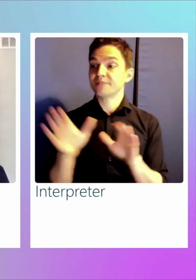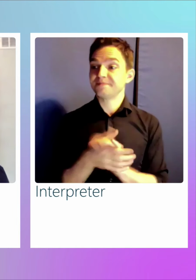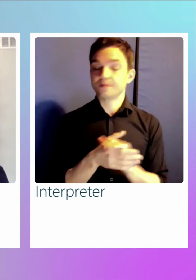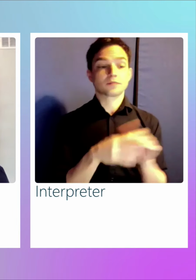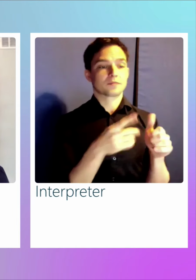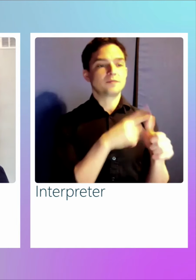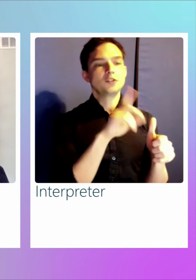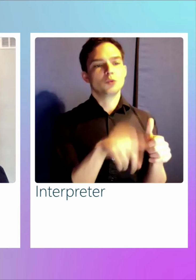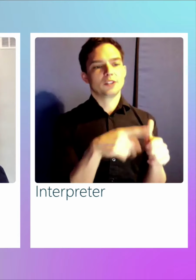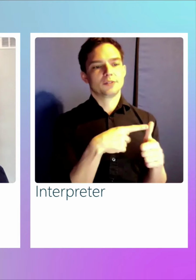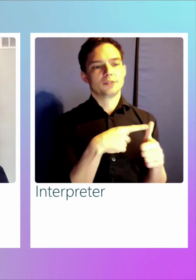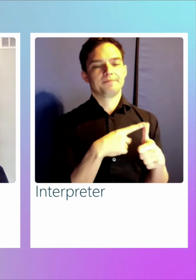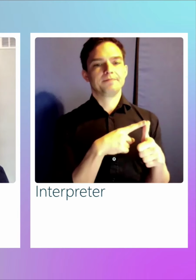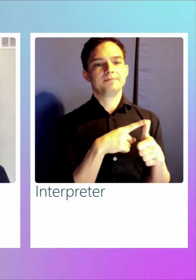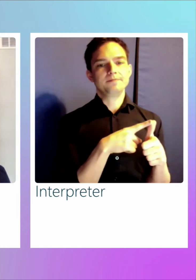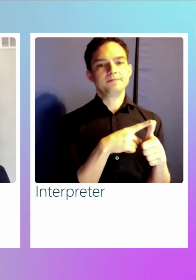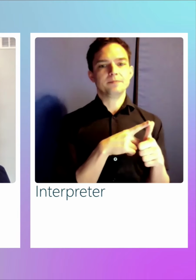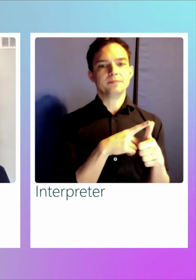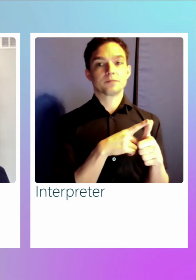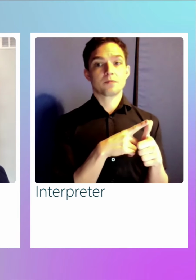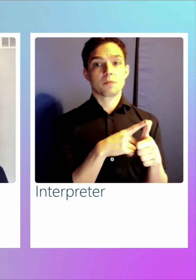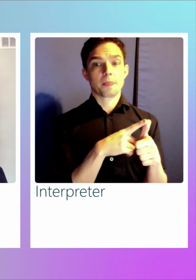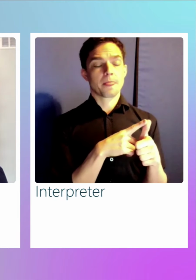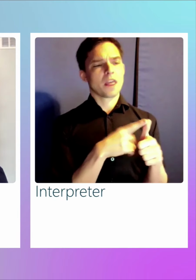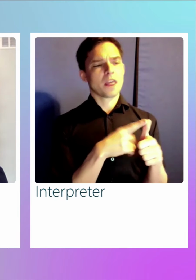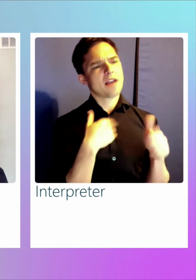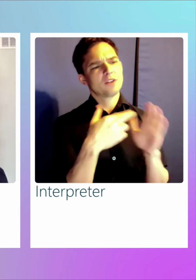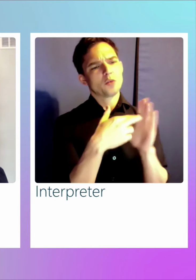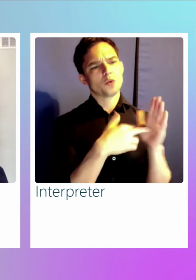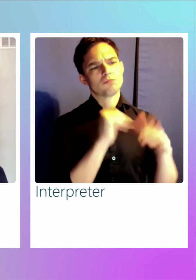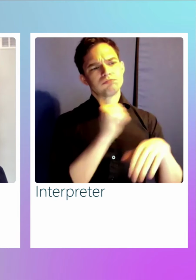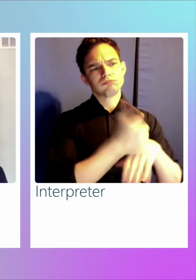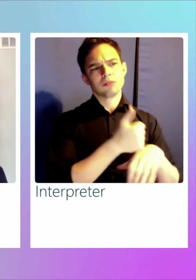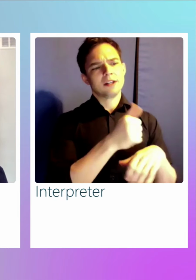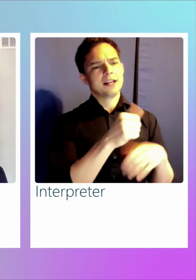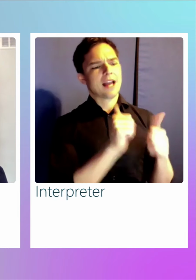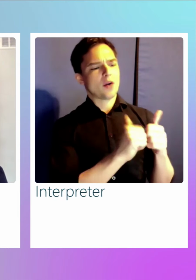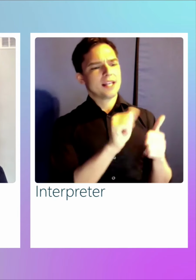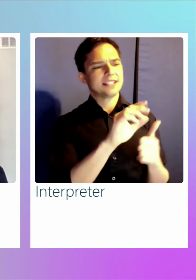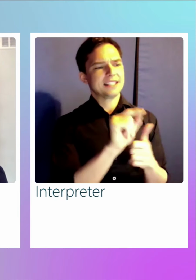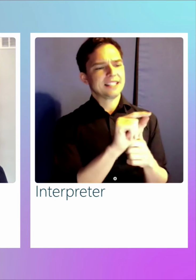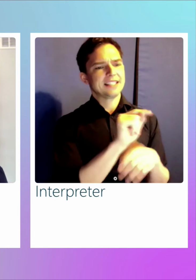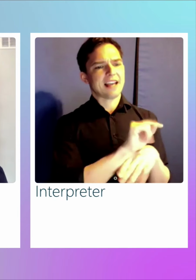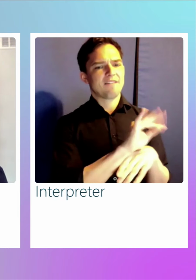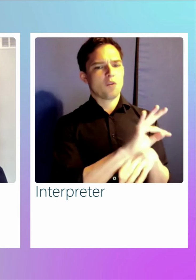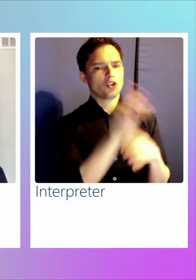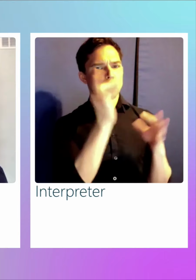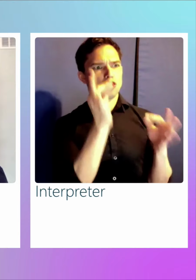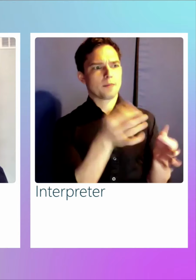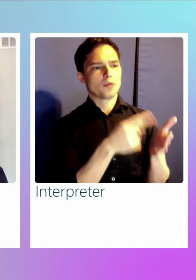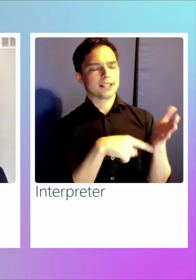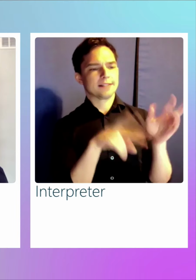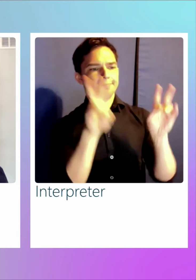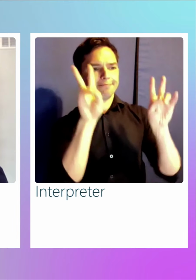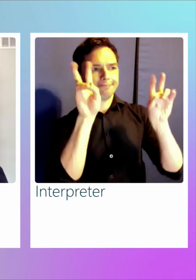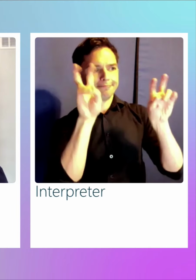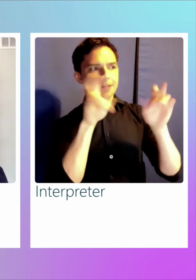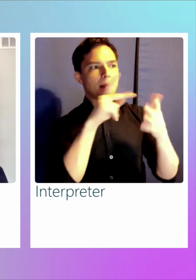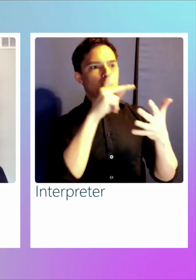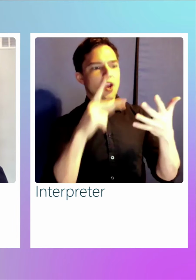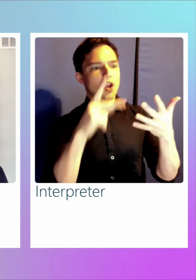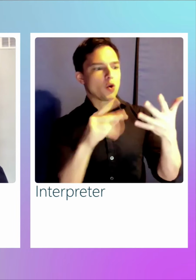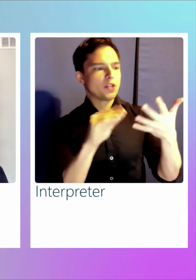First question is there a rule of thumb on how the ACT task force determines what would be deemed as priority when